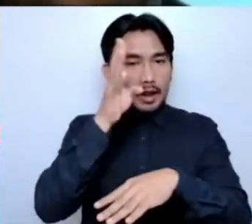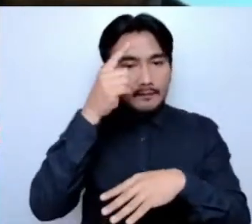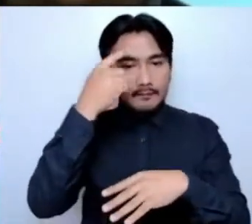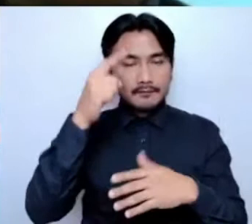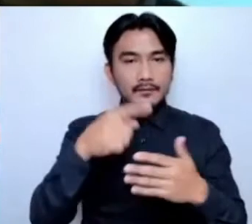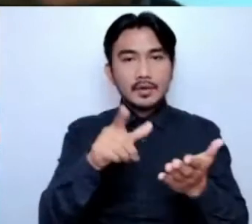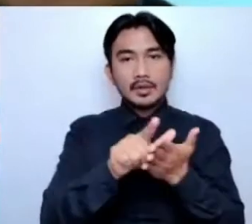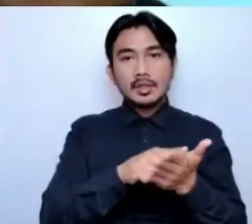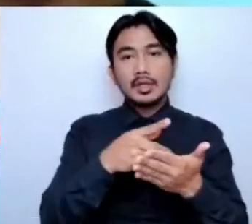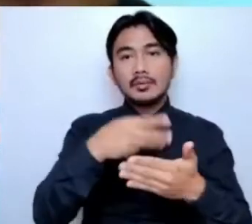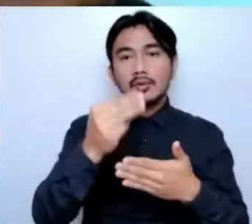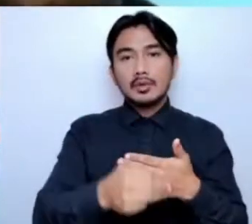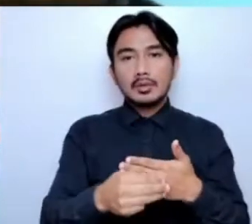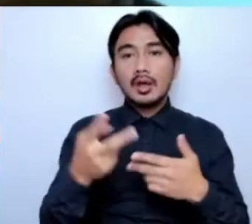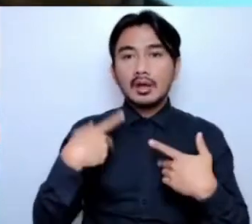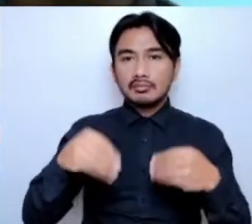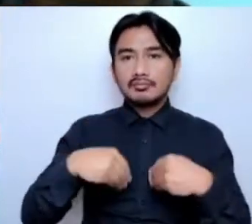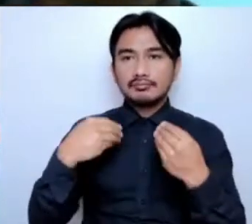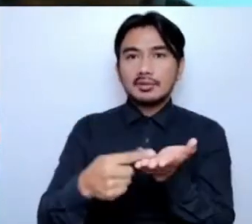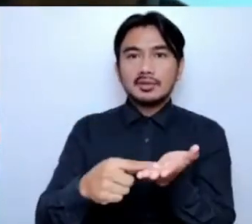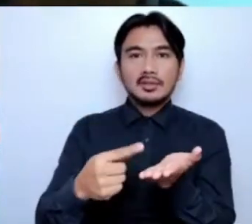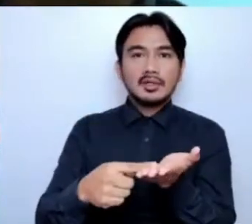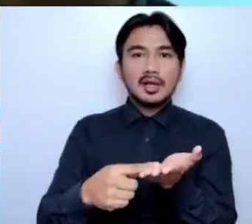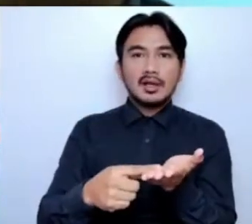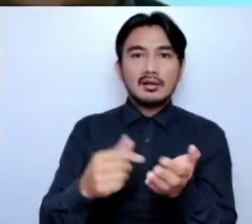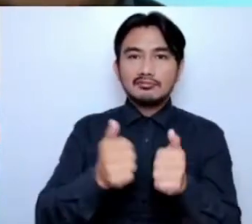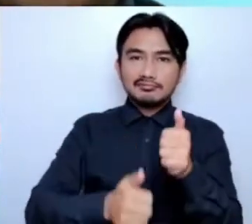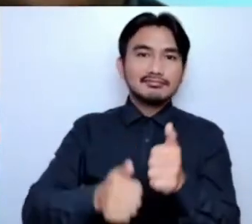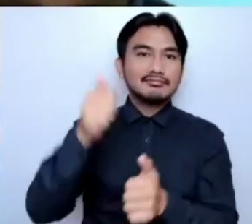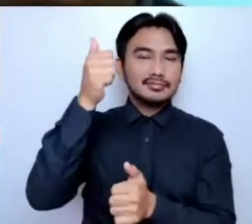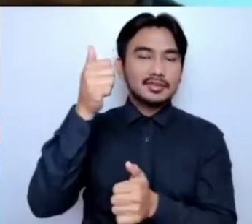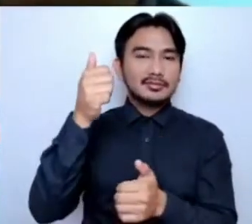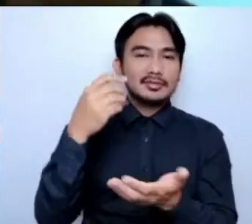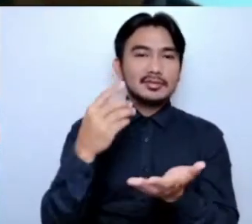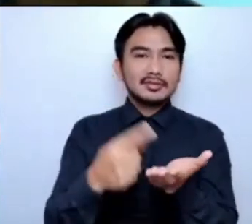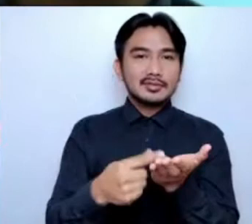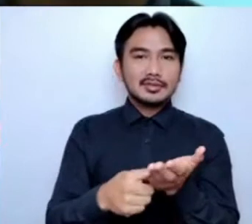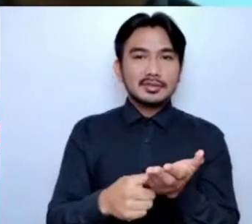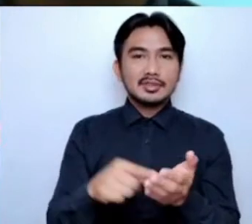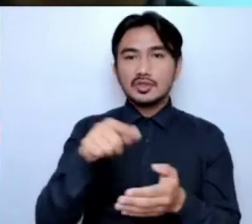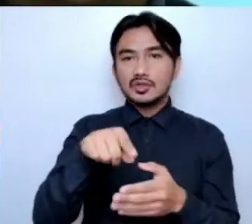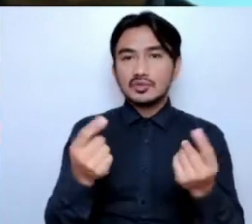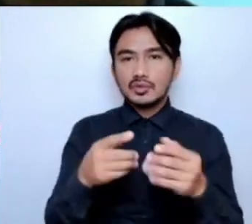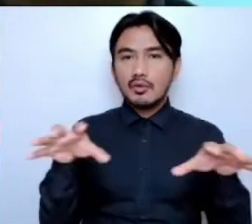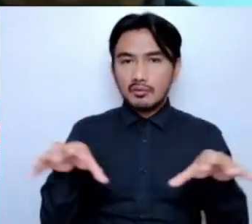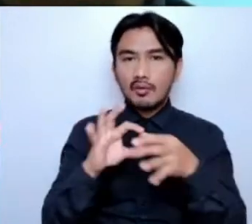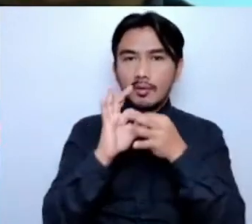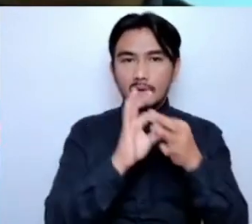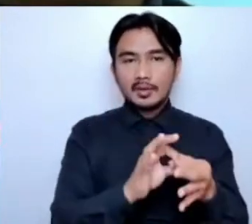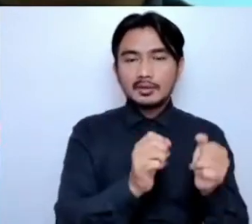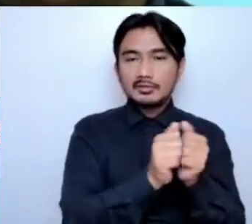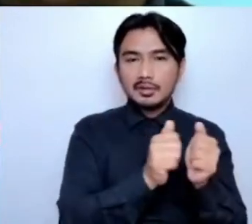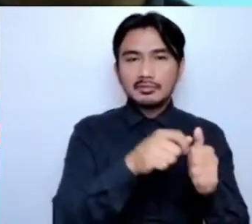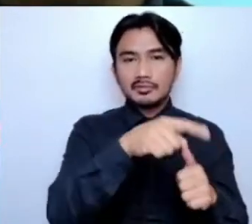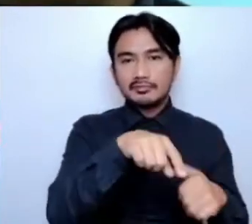an outstanding rating because you were able to reflect this practice that you worked with your colleagues in